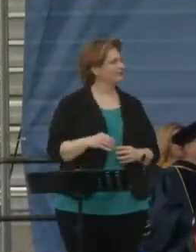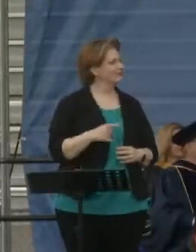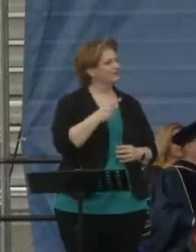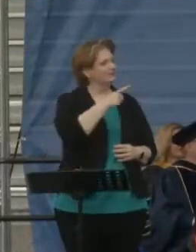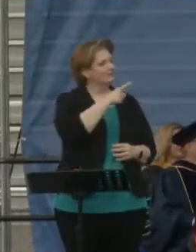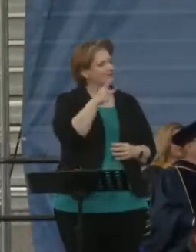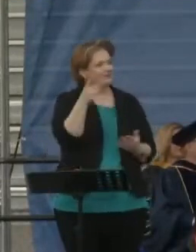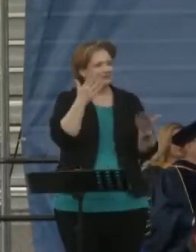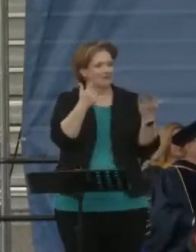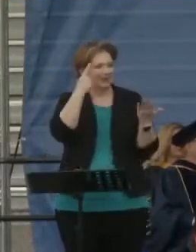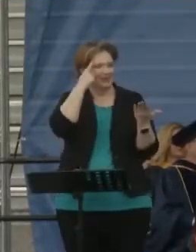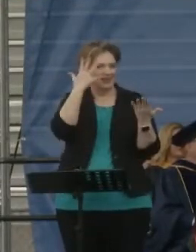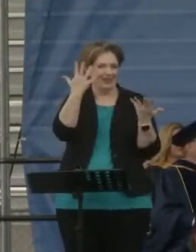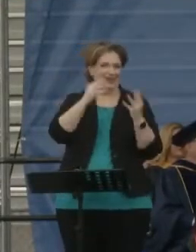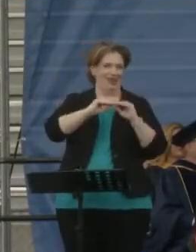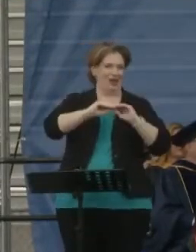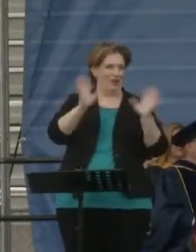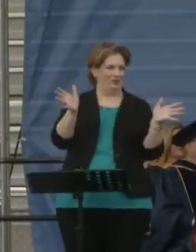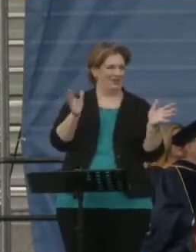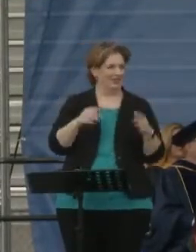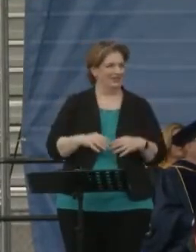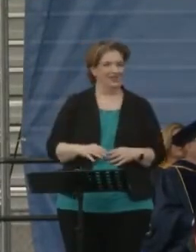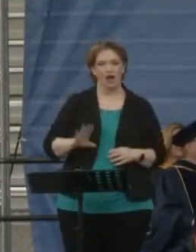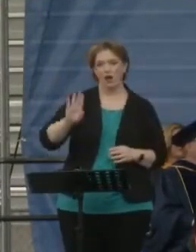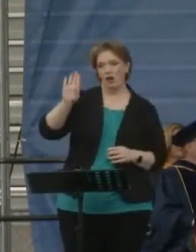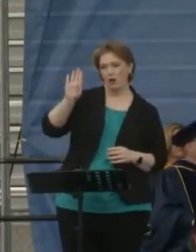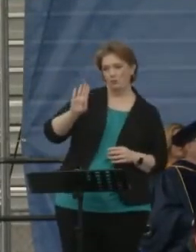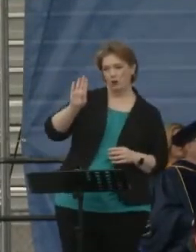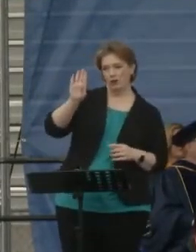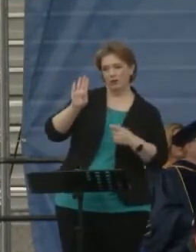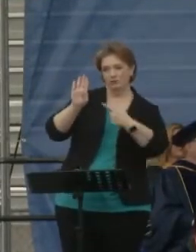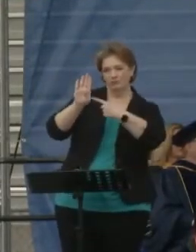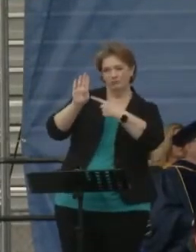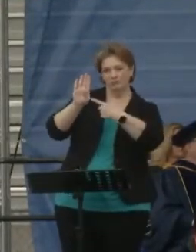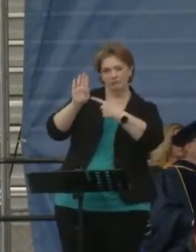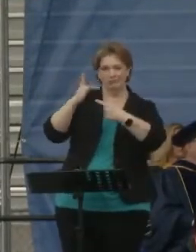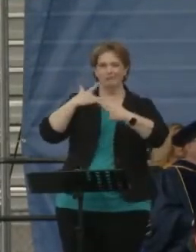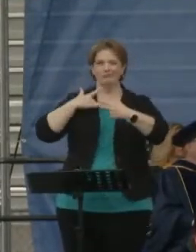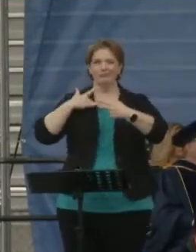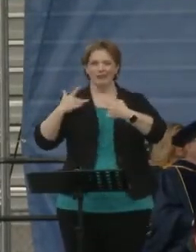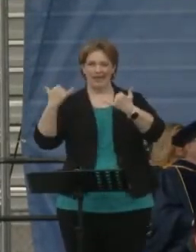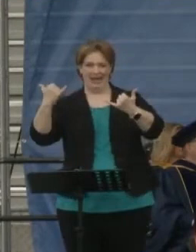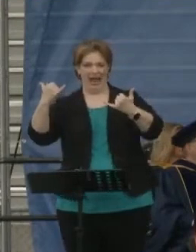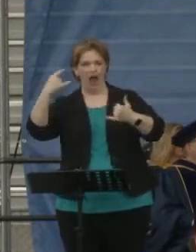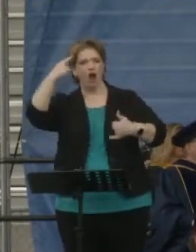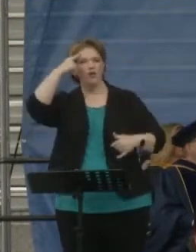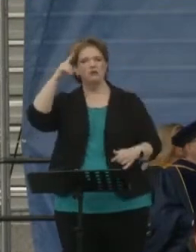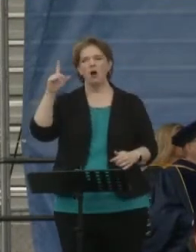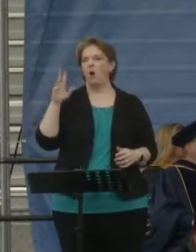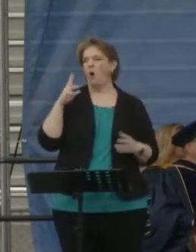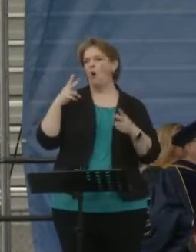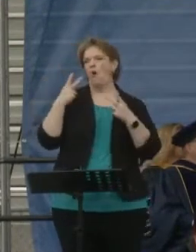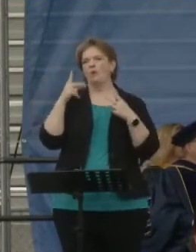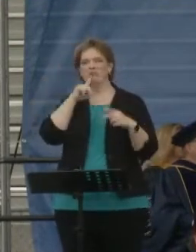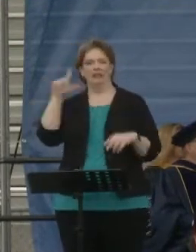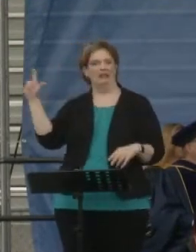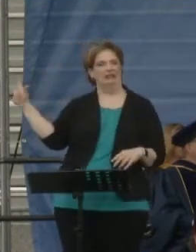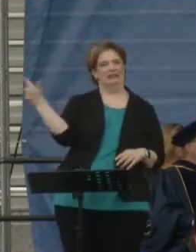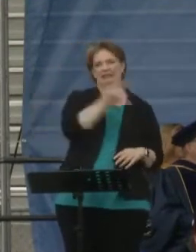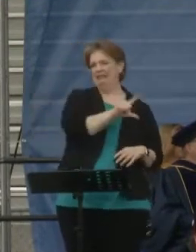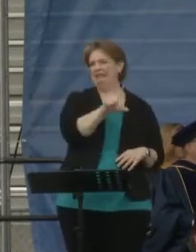This might not seem like a surprise to you. Berkeley is known to be a very diverse campus today, but it was not so